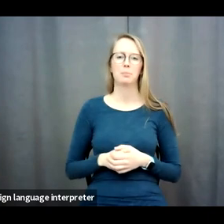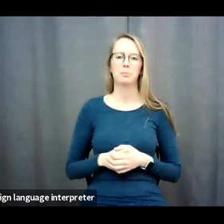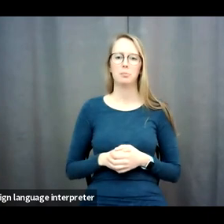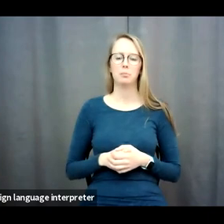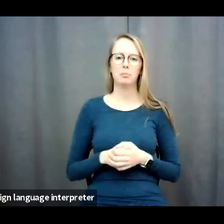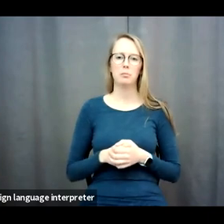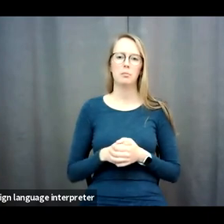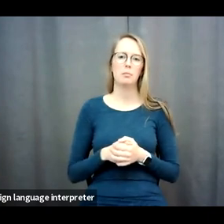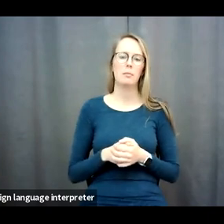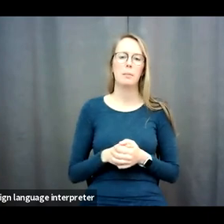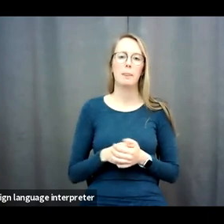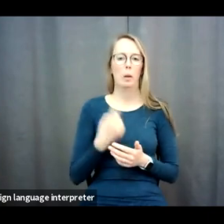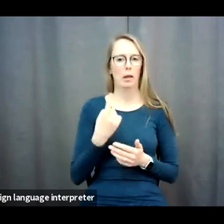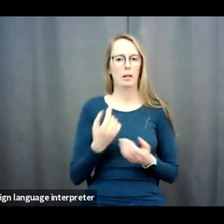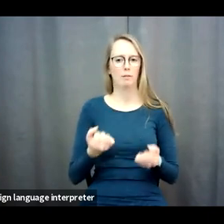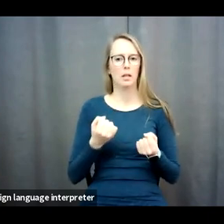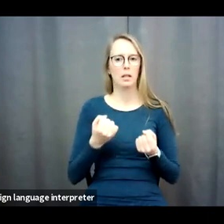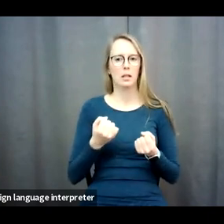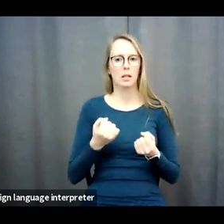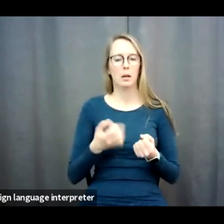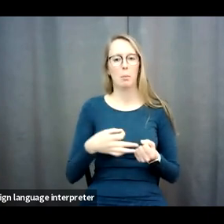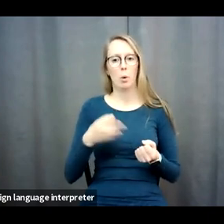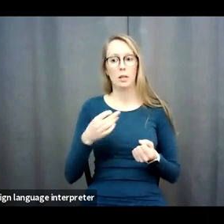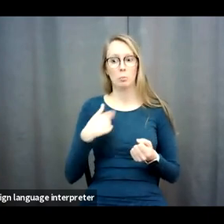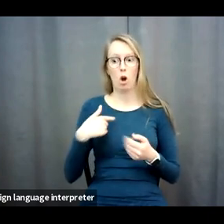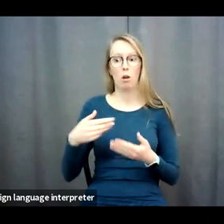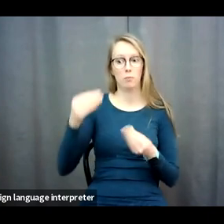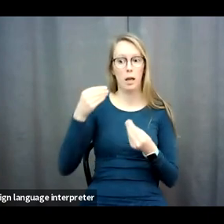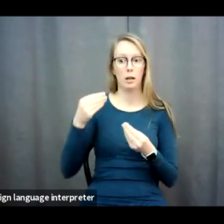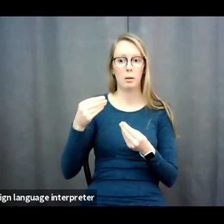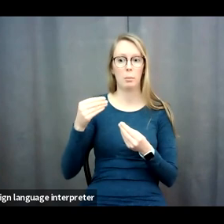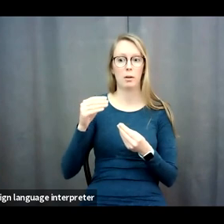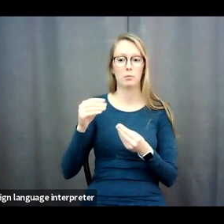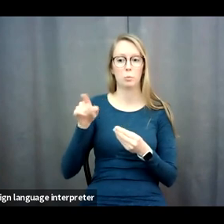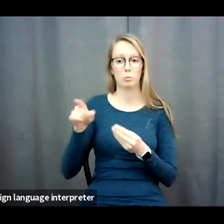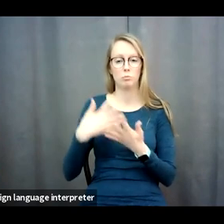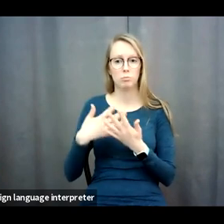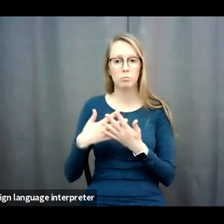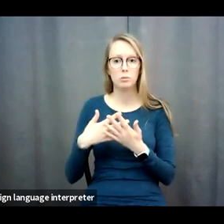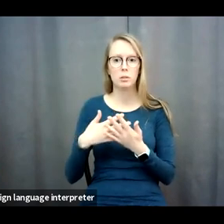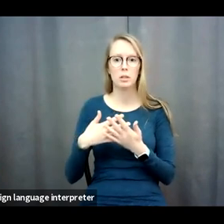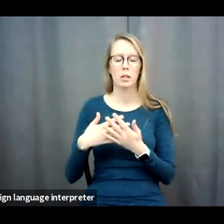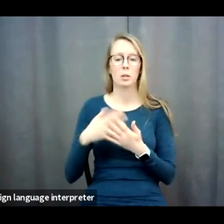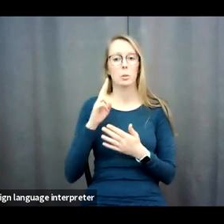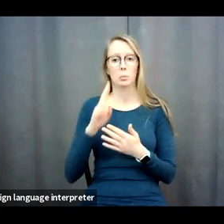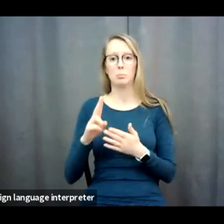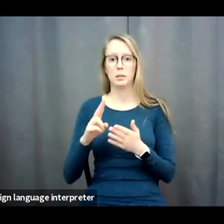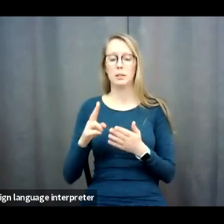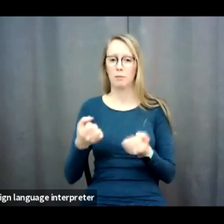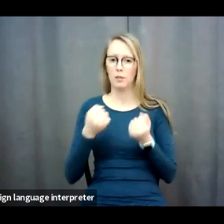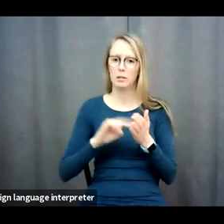And I think one of the important points that I took away from her presentation was a stress point that she made